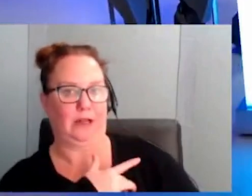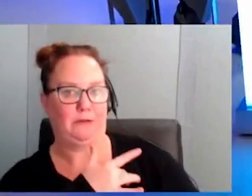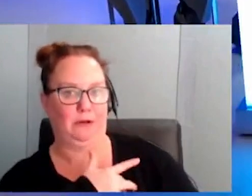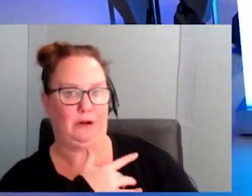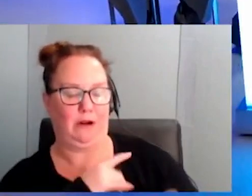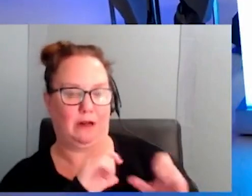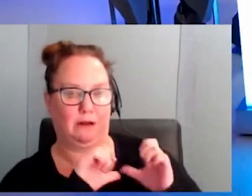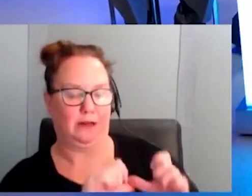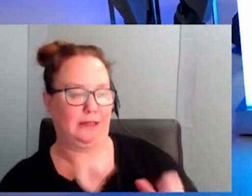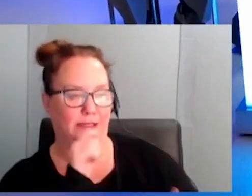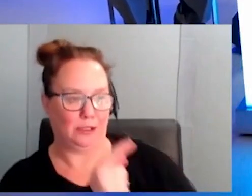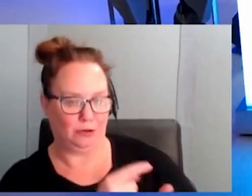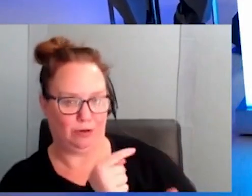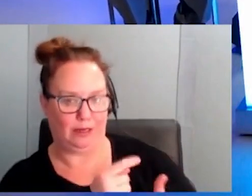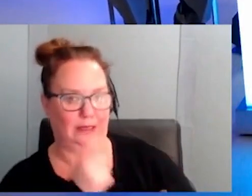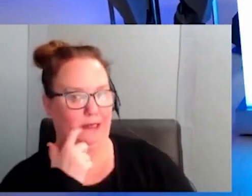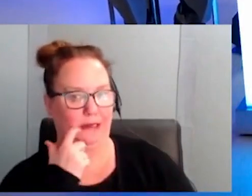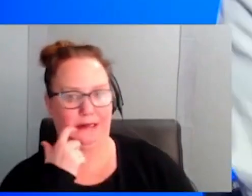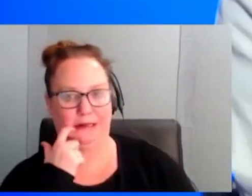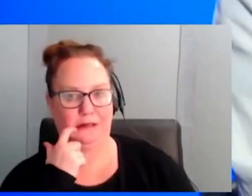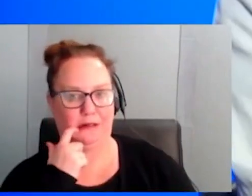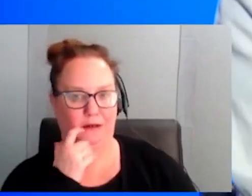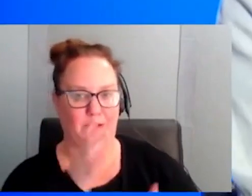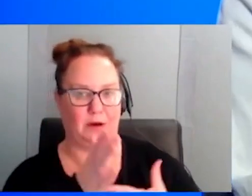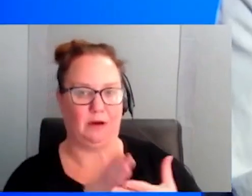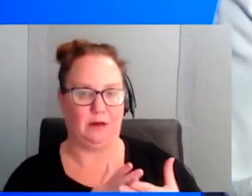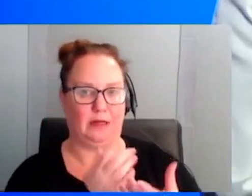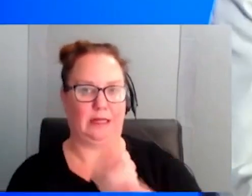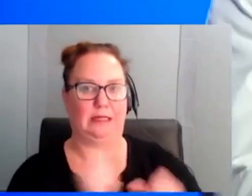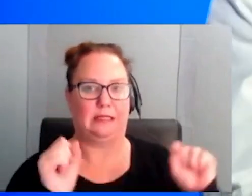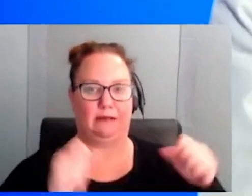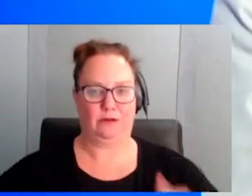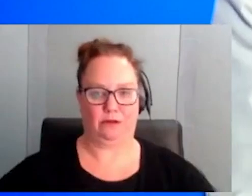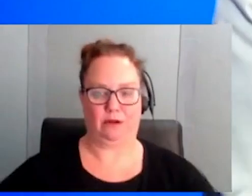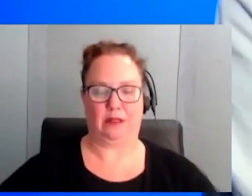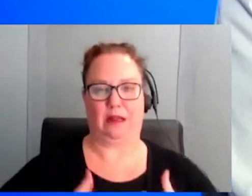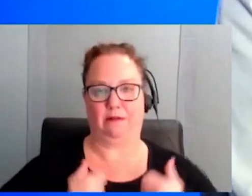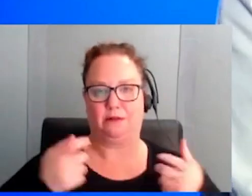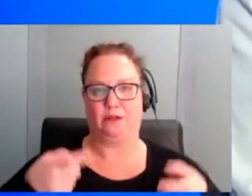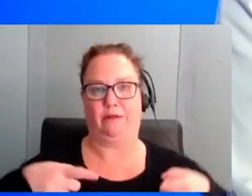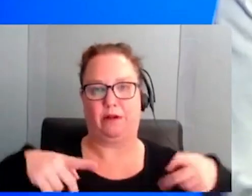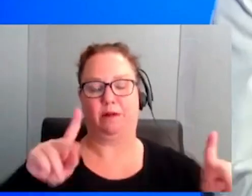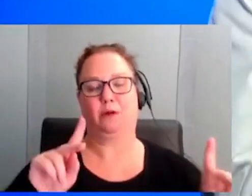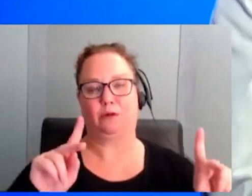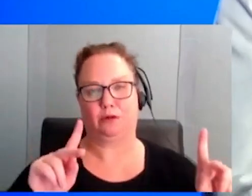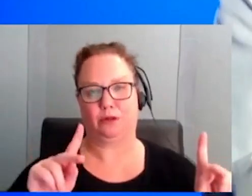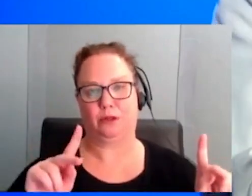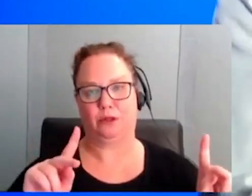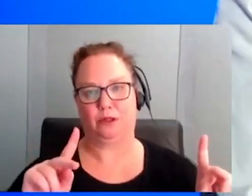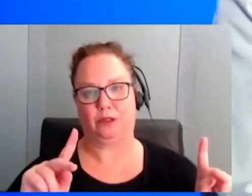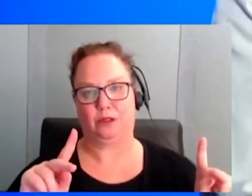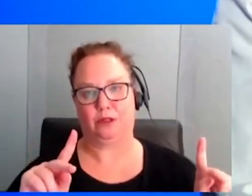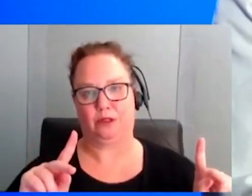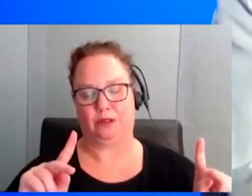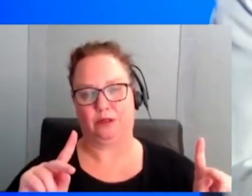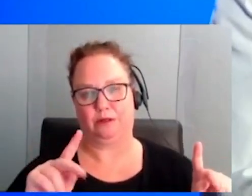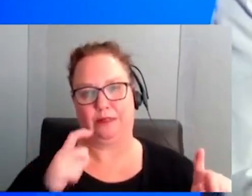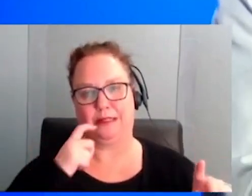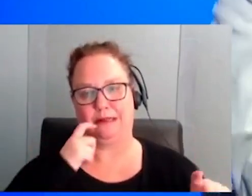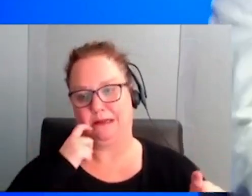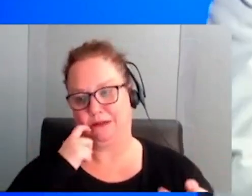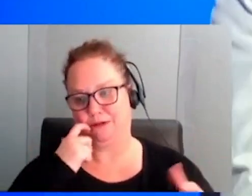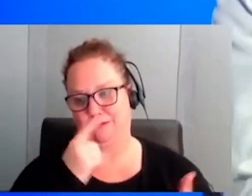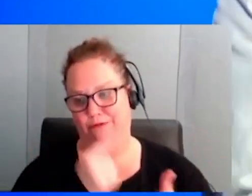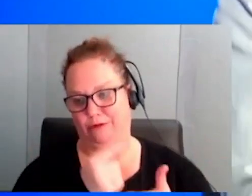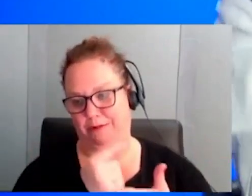treat the addiction. It basically saves your life, so you have an opportunity to get the addiction treated and to